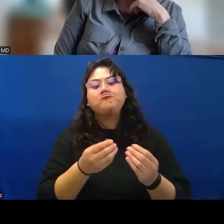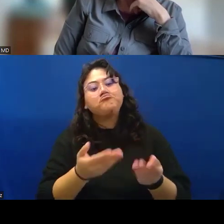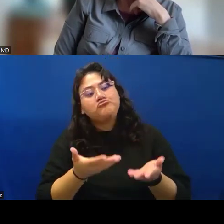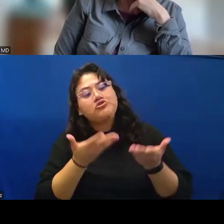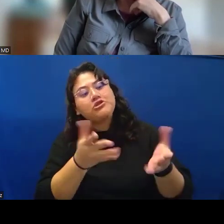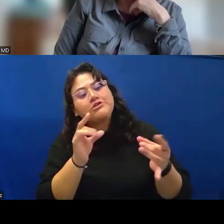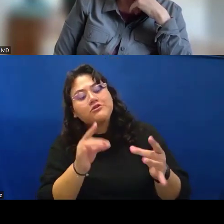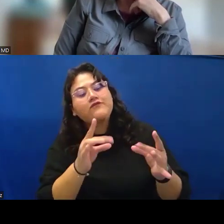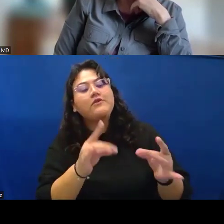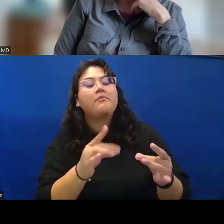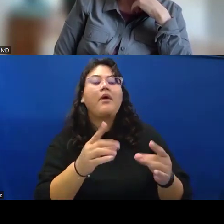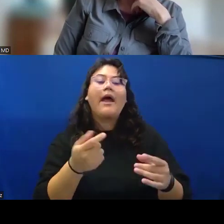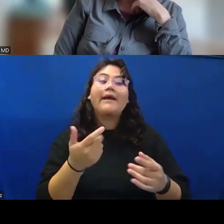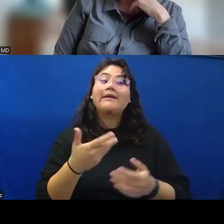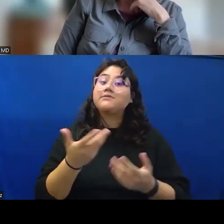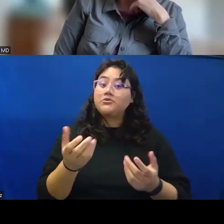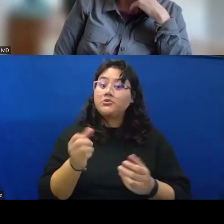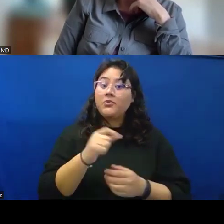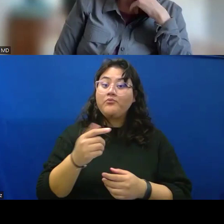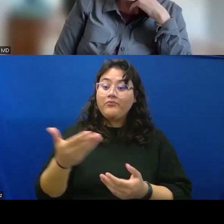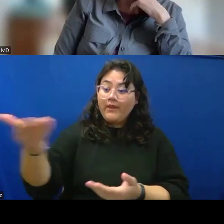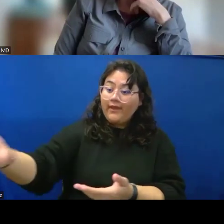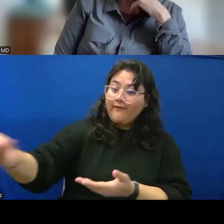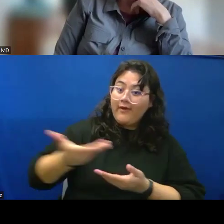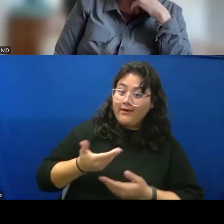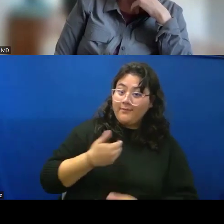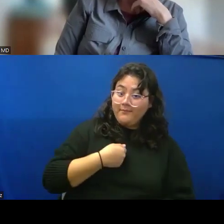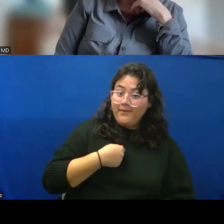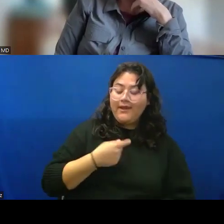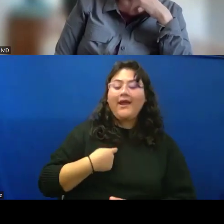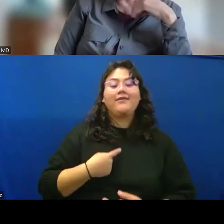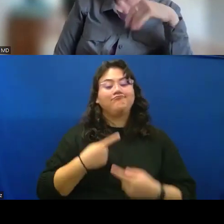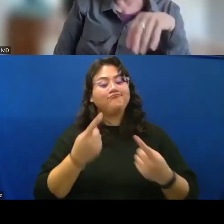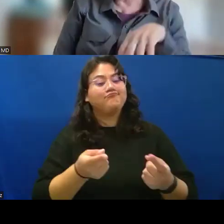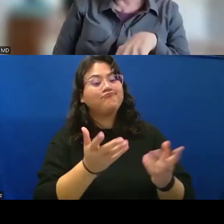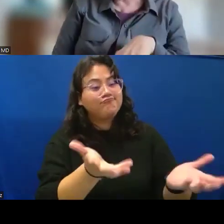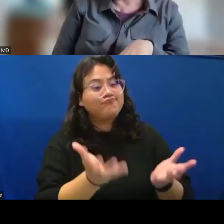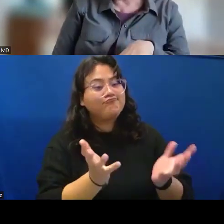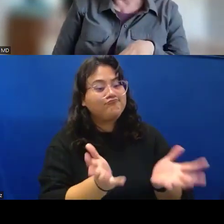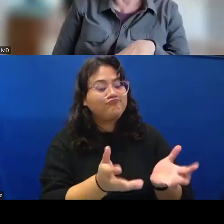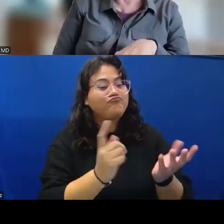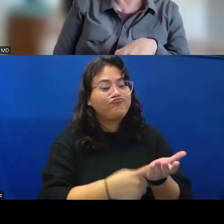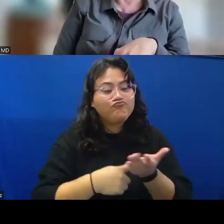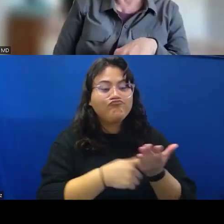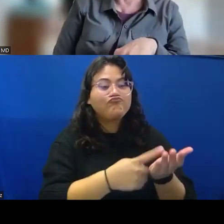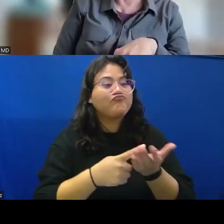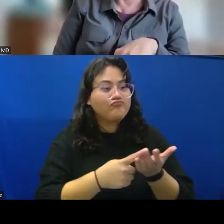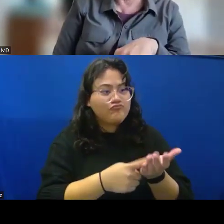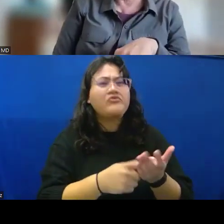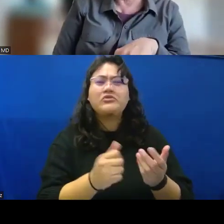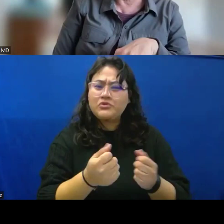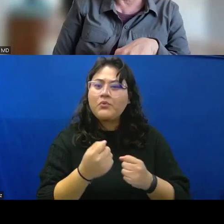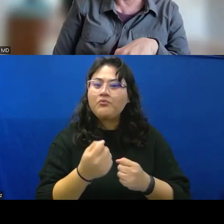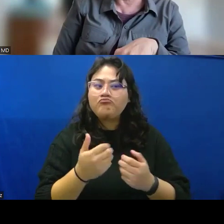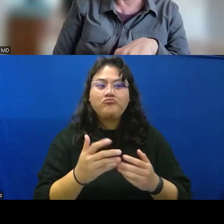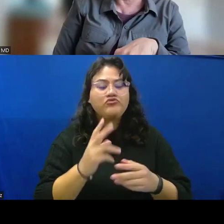invited me to join the team and help them complete the policy. And from the time I joined, I believe it took us another 2